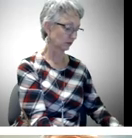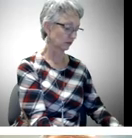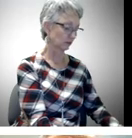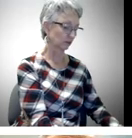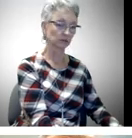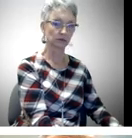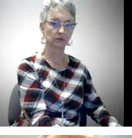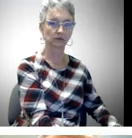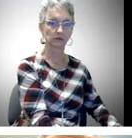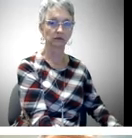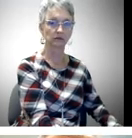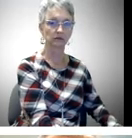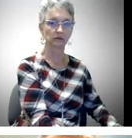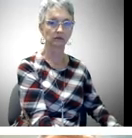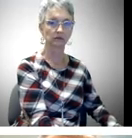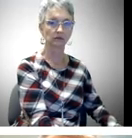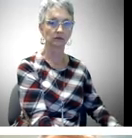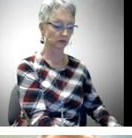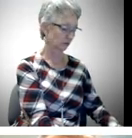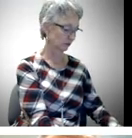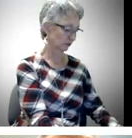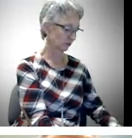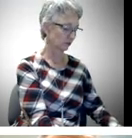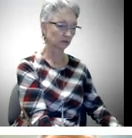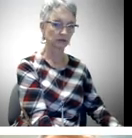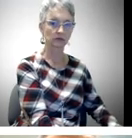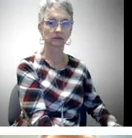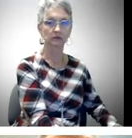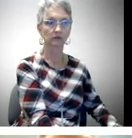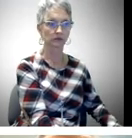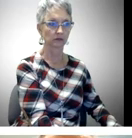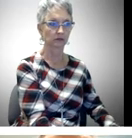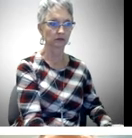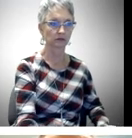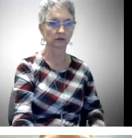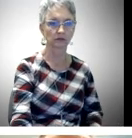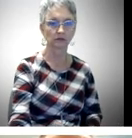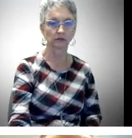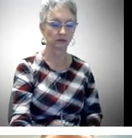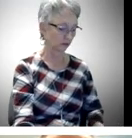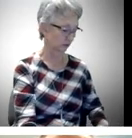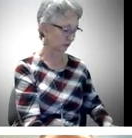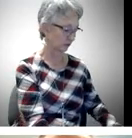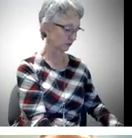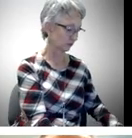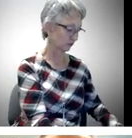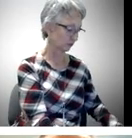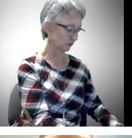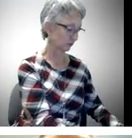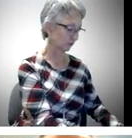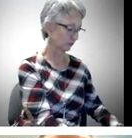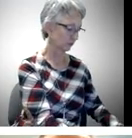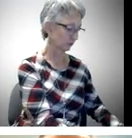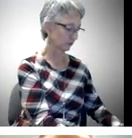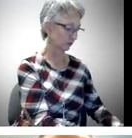and stuff that you can be over 14 and witness wills, so that they follow that. In the statute, and there's the